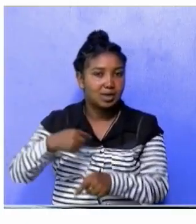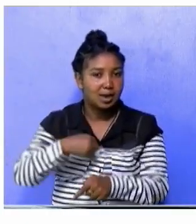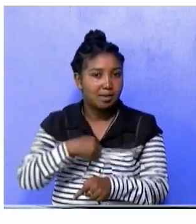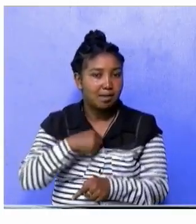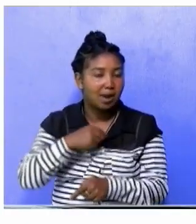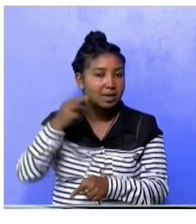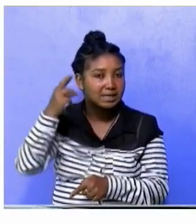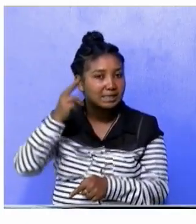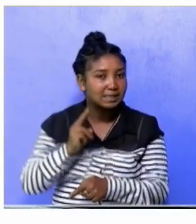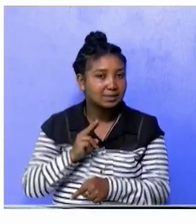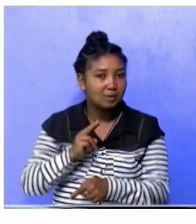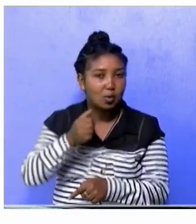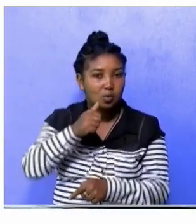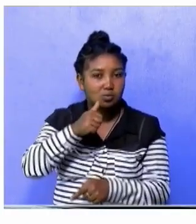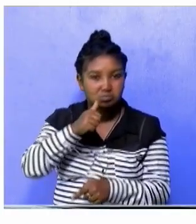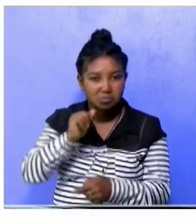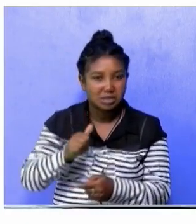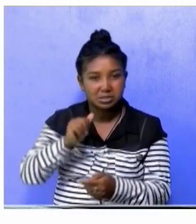cousin's